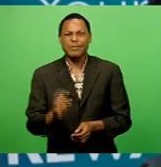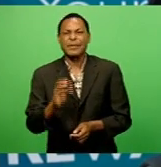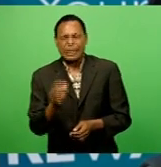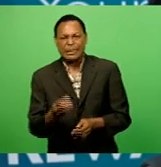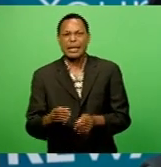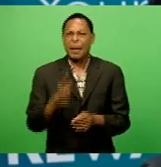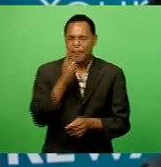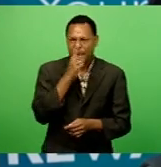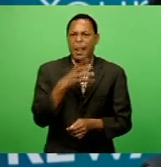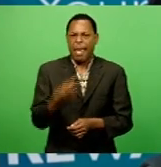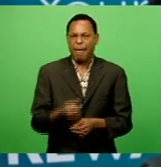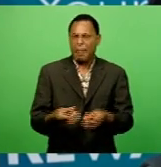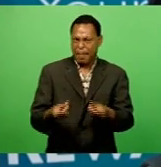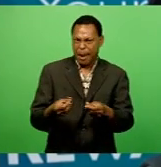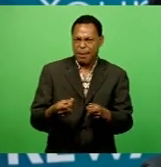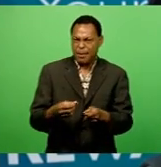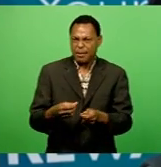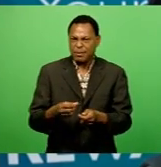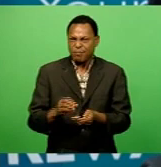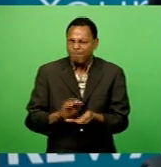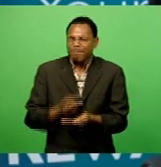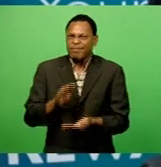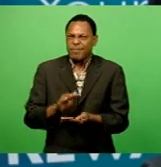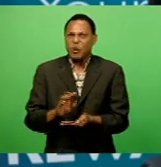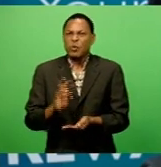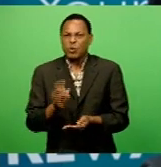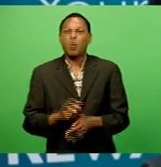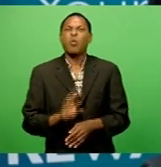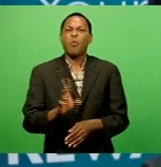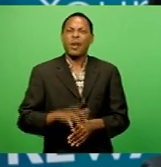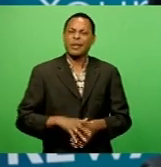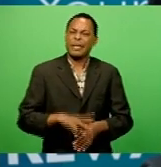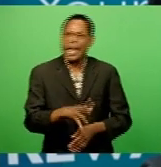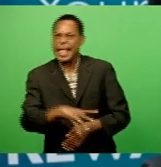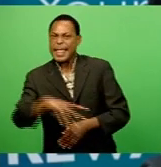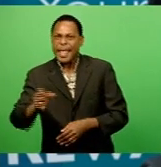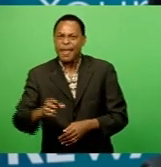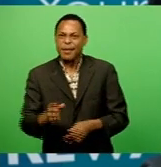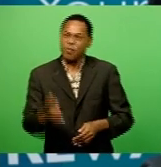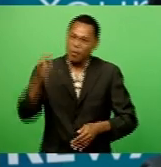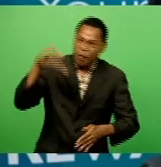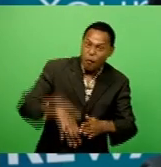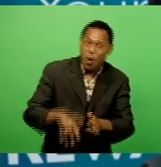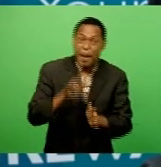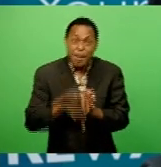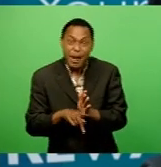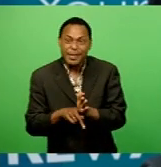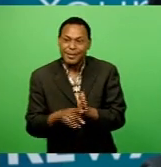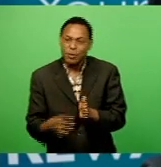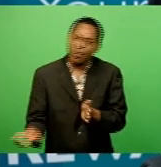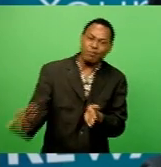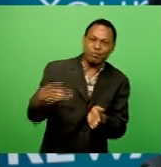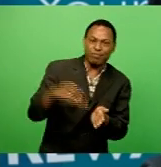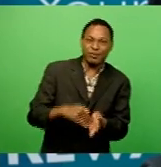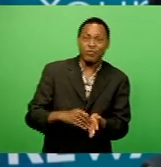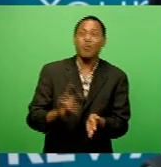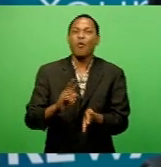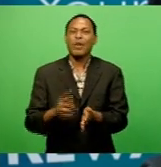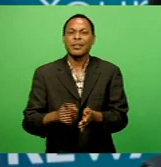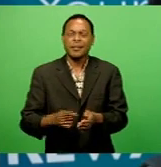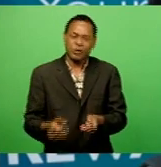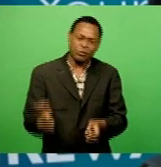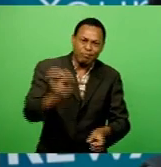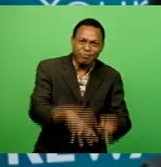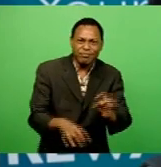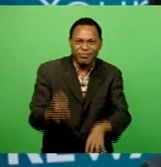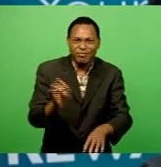surplus cash with them, so they actually took advantage of the falling share prices and they actually came into the market and ended up investing, extending